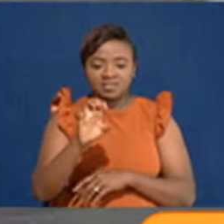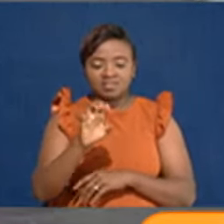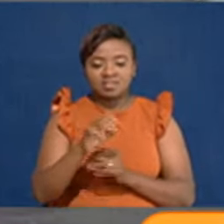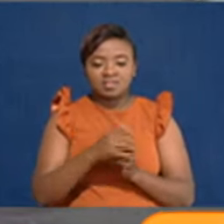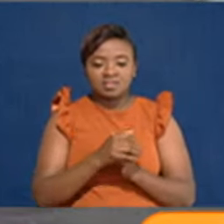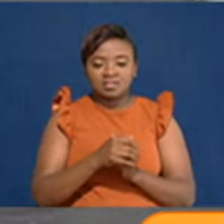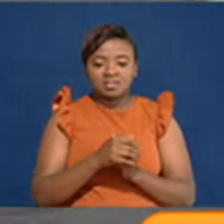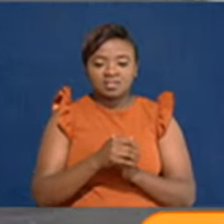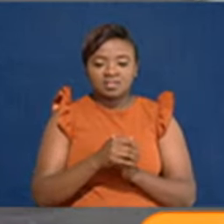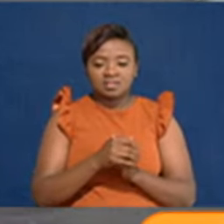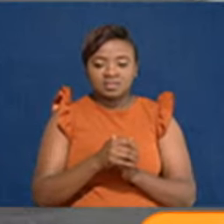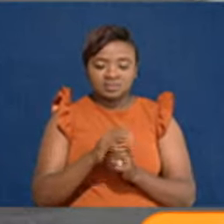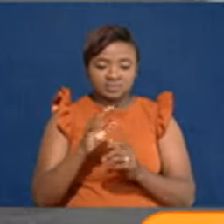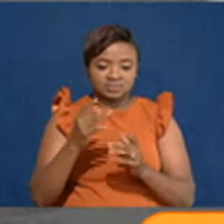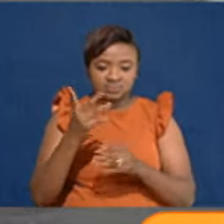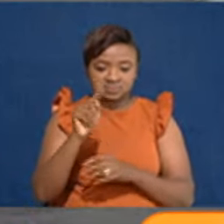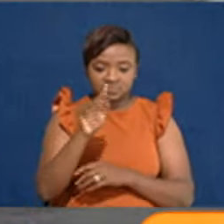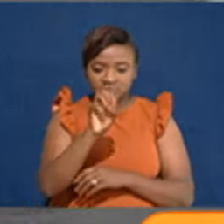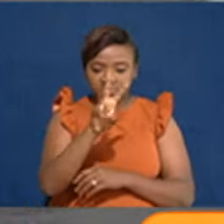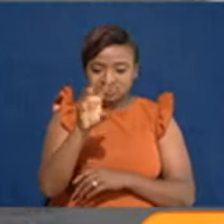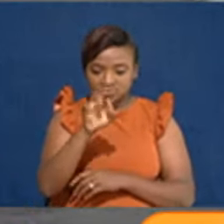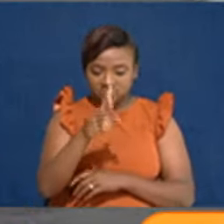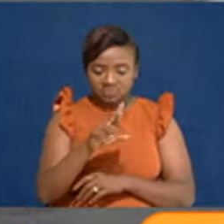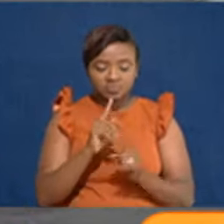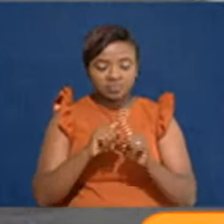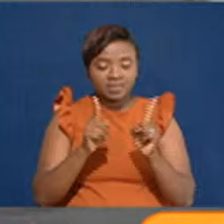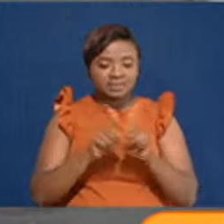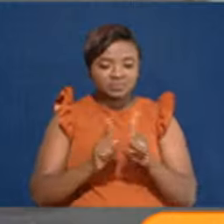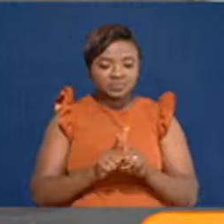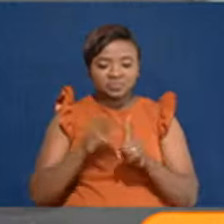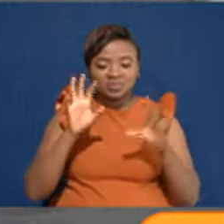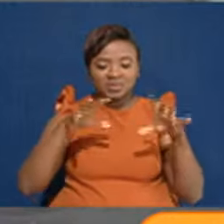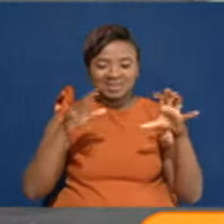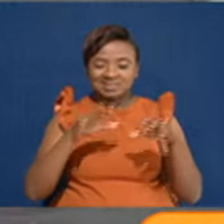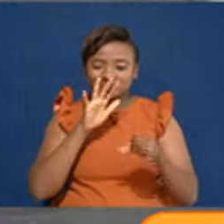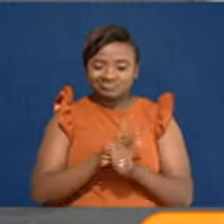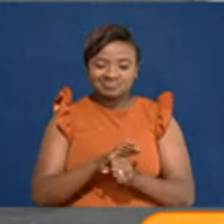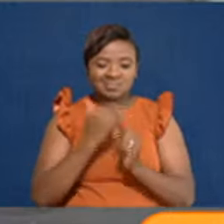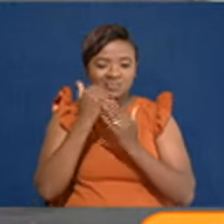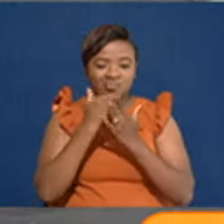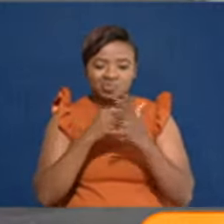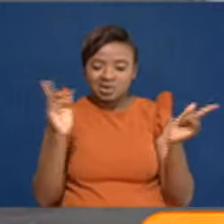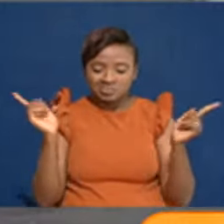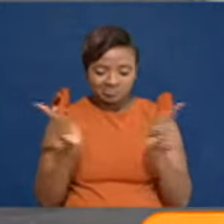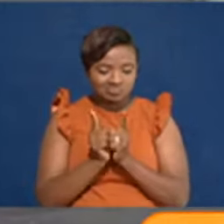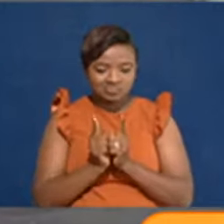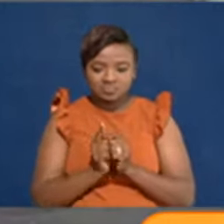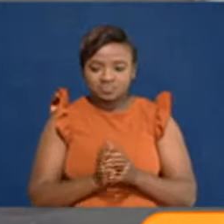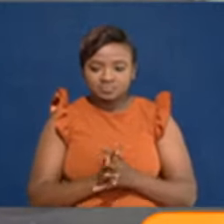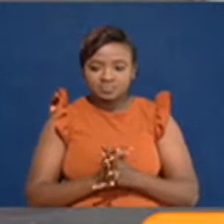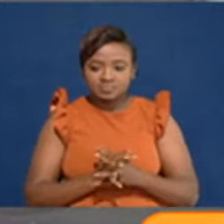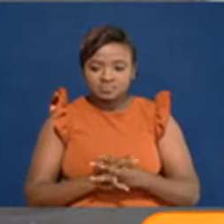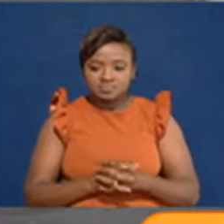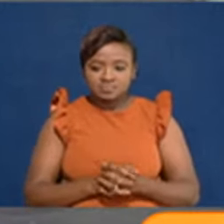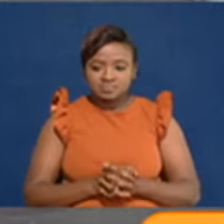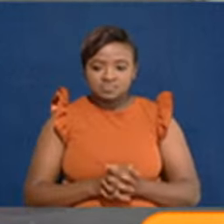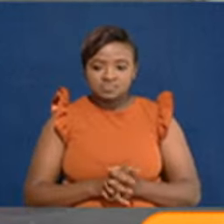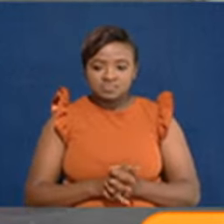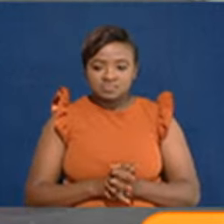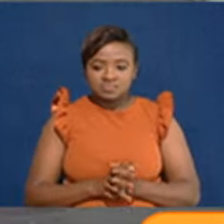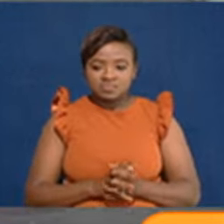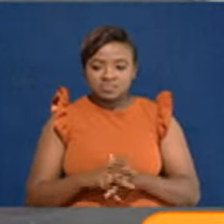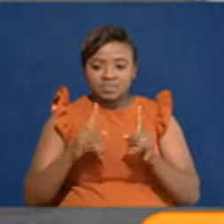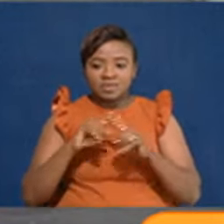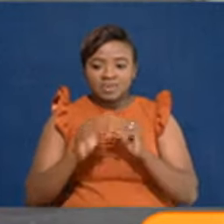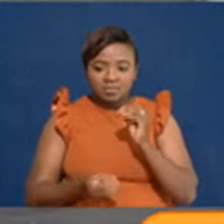not possible because there was a lot of rain and they had to cut the program. So that is what happened on the opening ceremony. But in terms of the production and